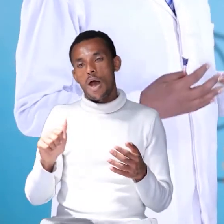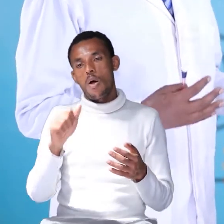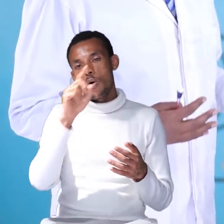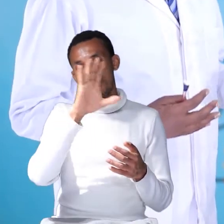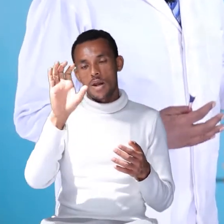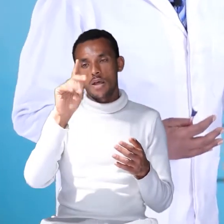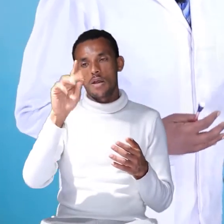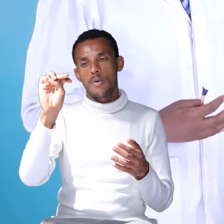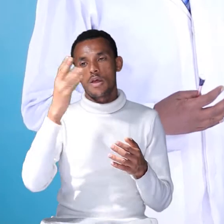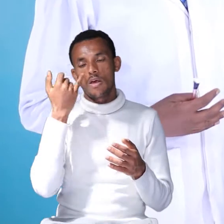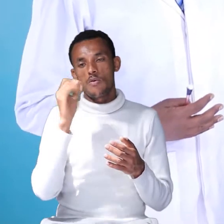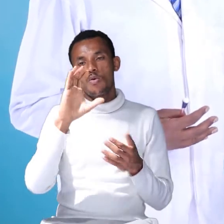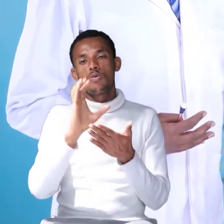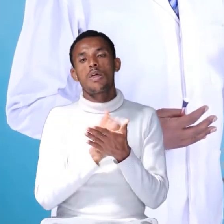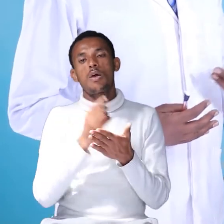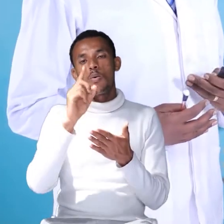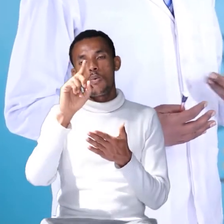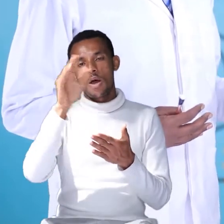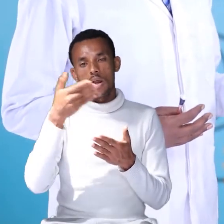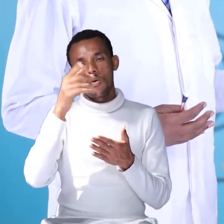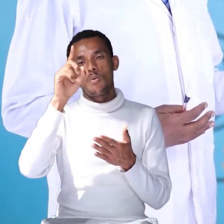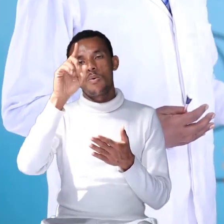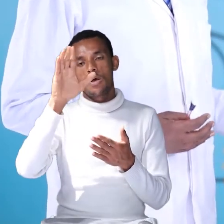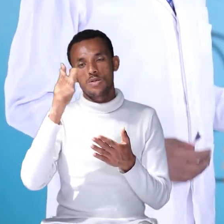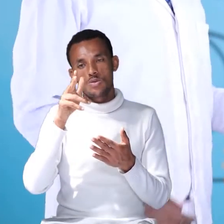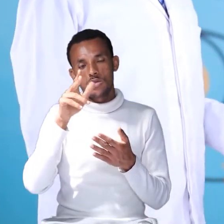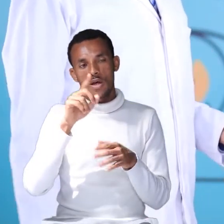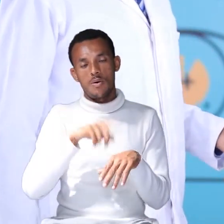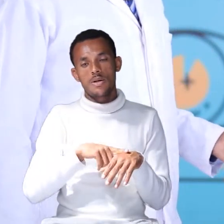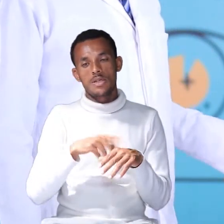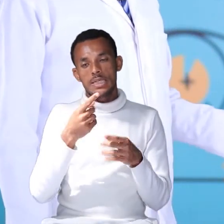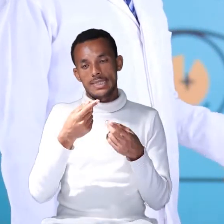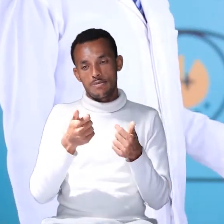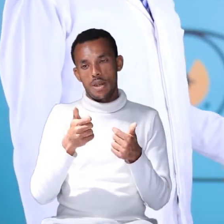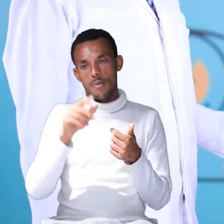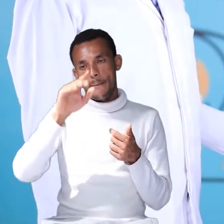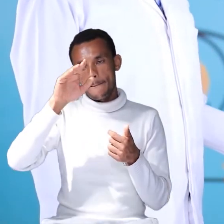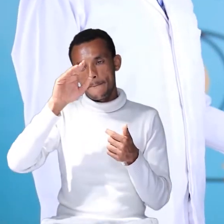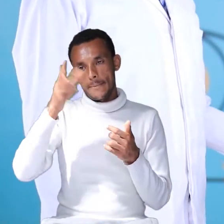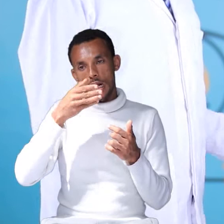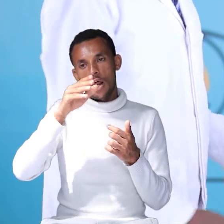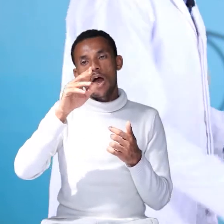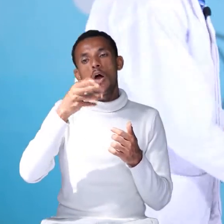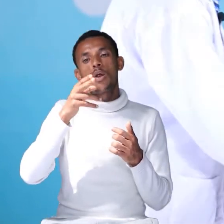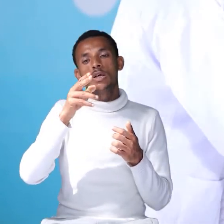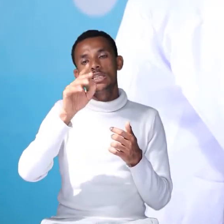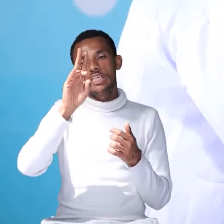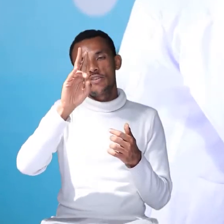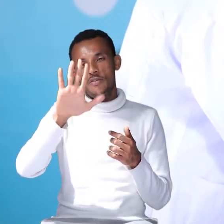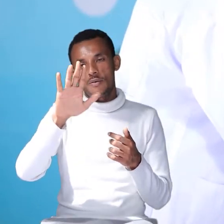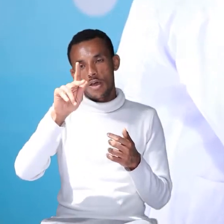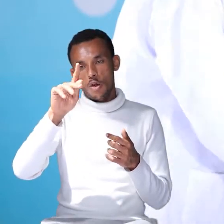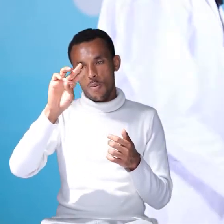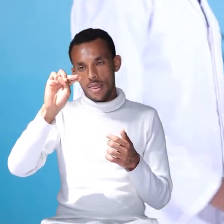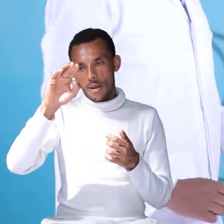using minibus, if you take 1 and 1/3 hour, then the speed per hour it will be 75